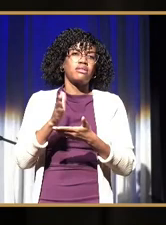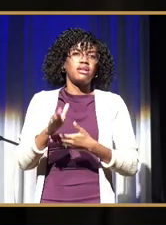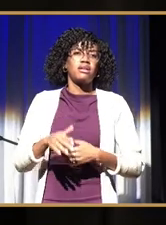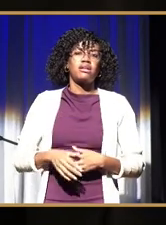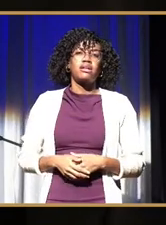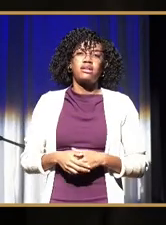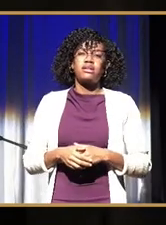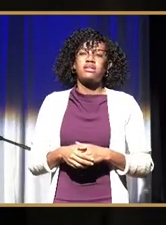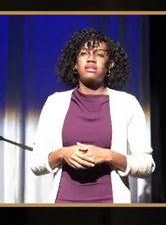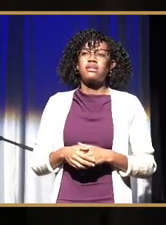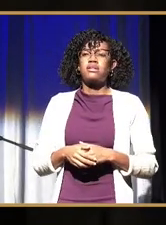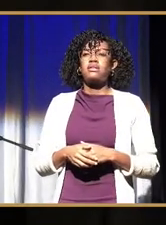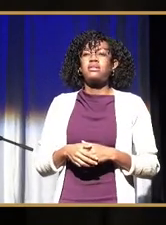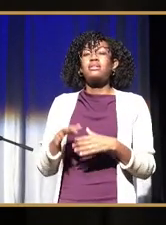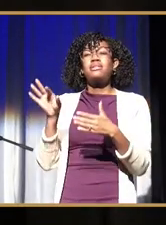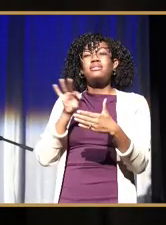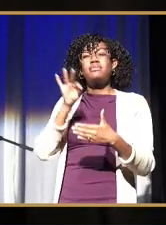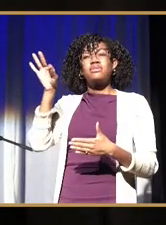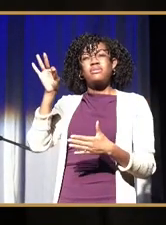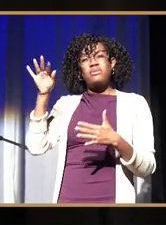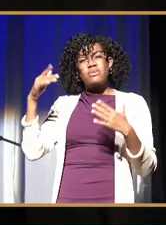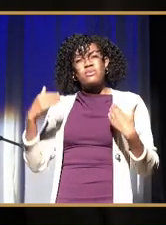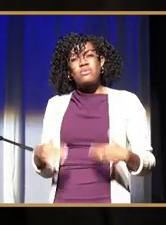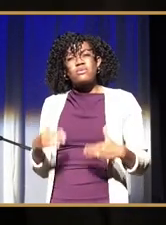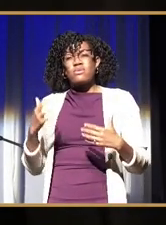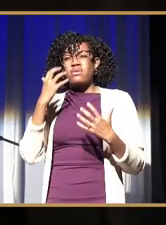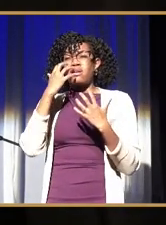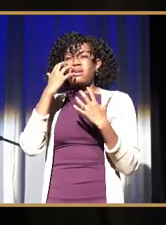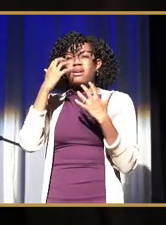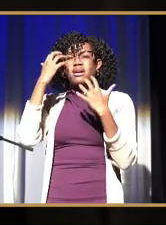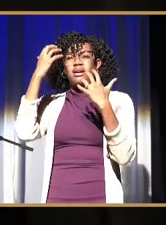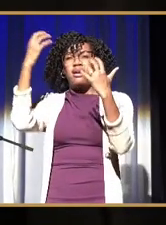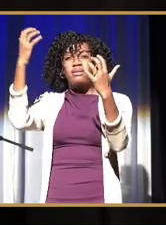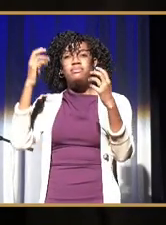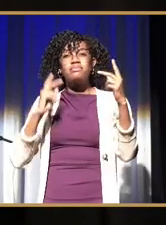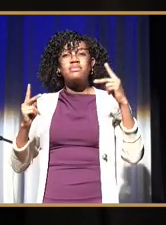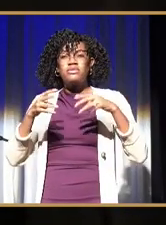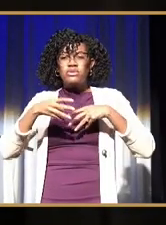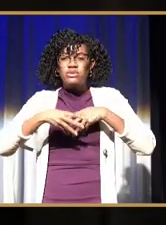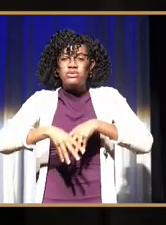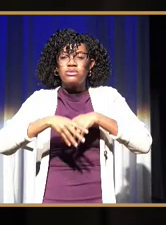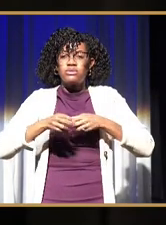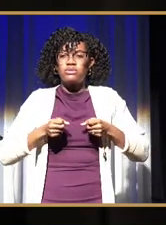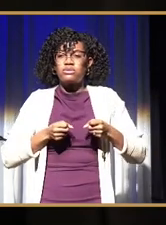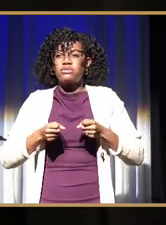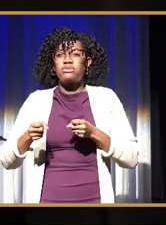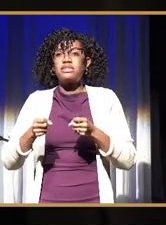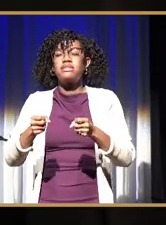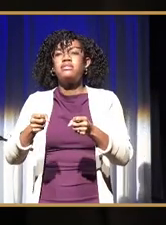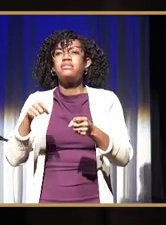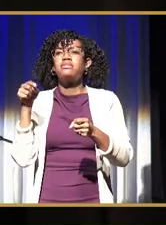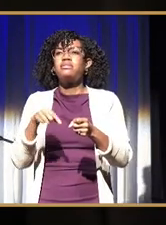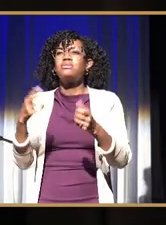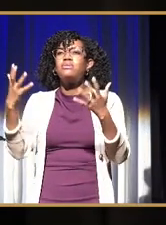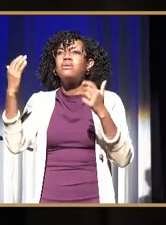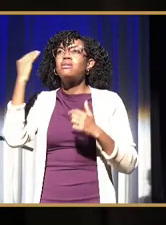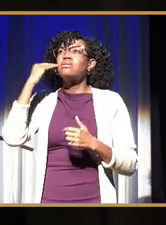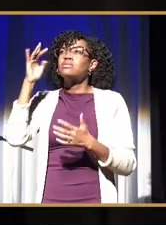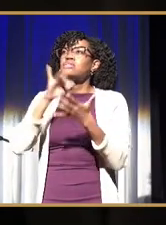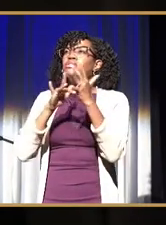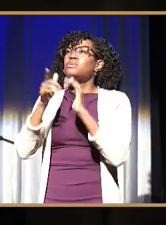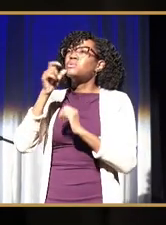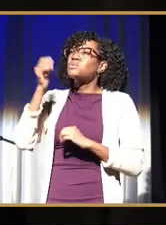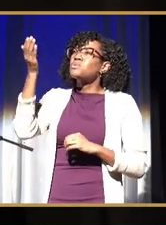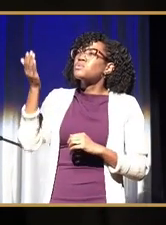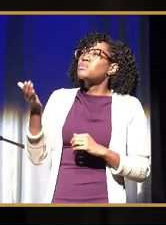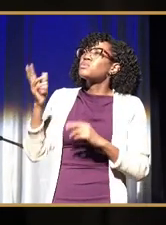It is the spiritual battle cry of people in the streets who want to know Jesus for